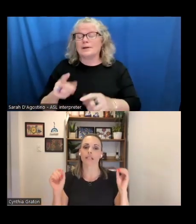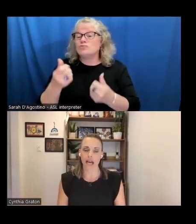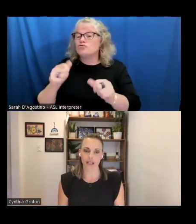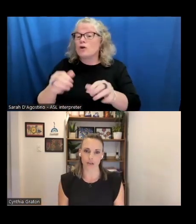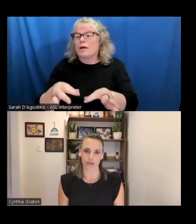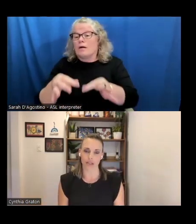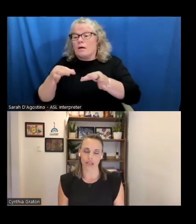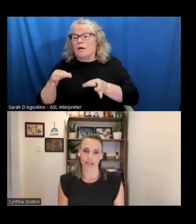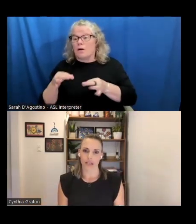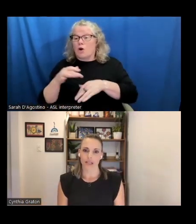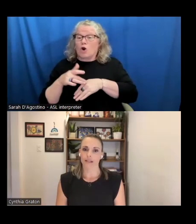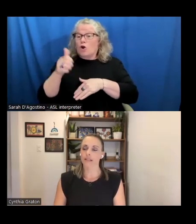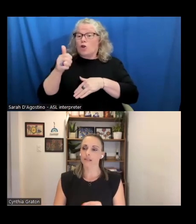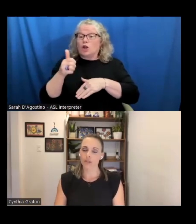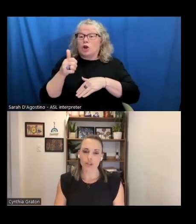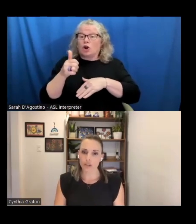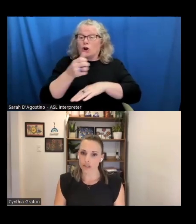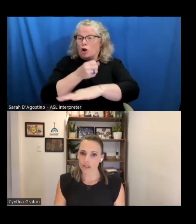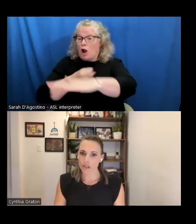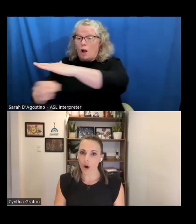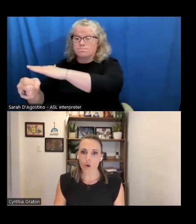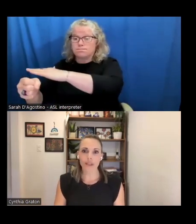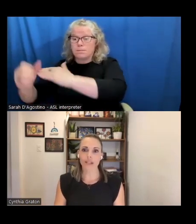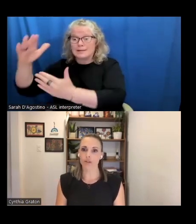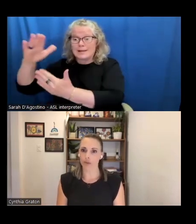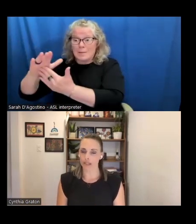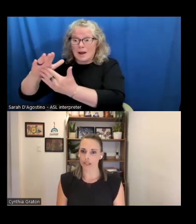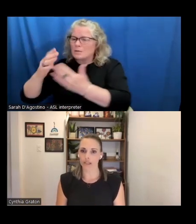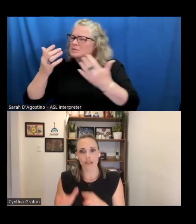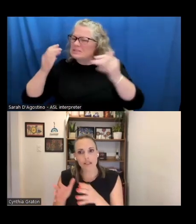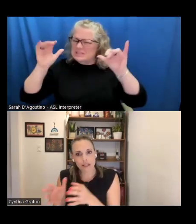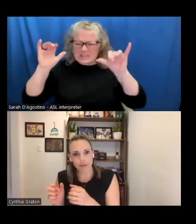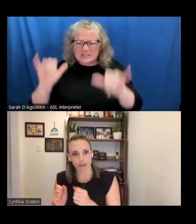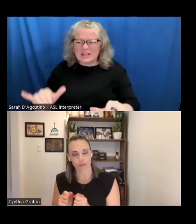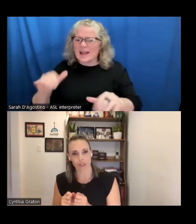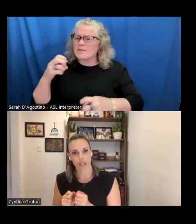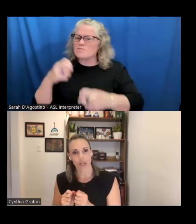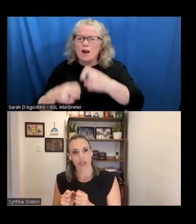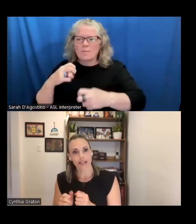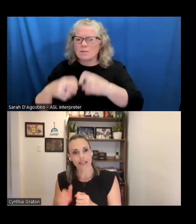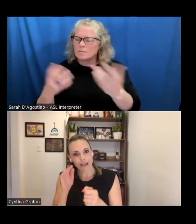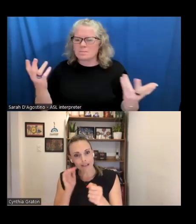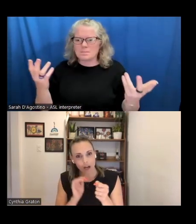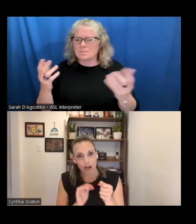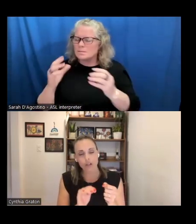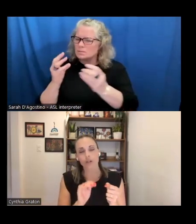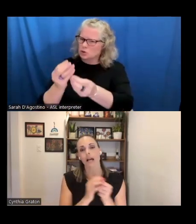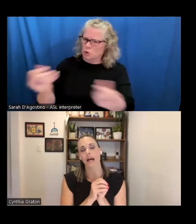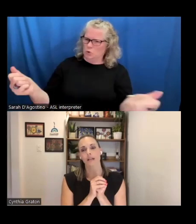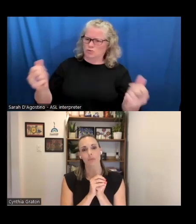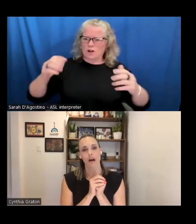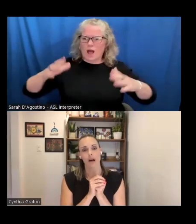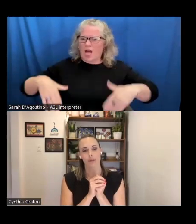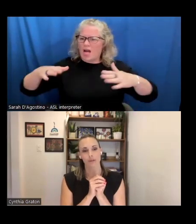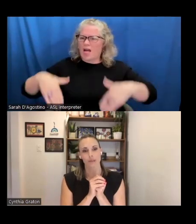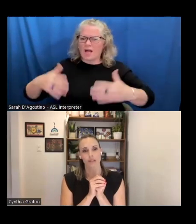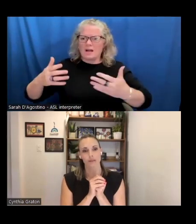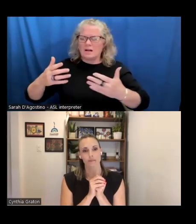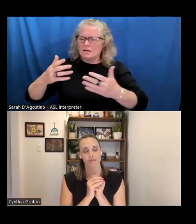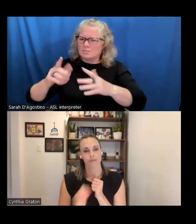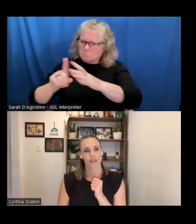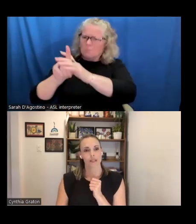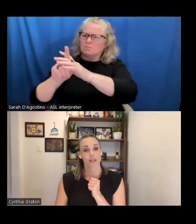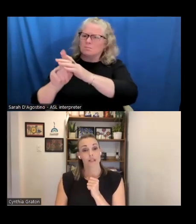reactive cycle. These measures only addressed the symptoms, not the underlying